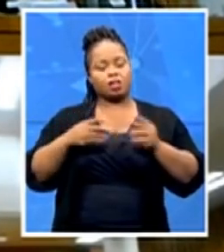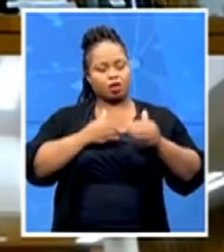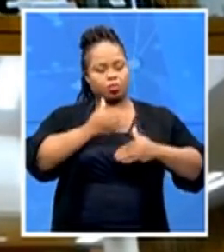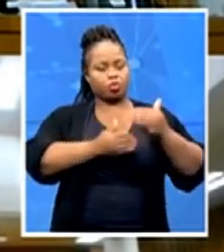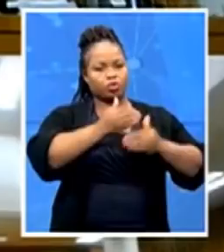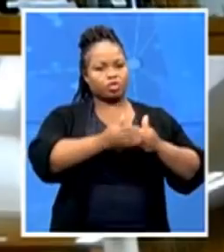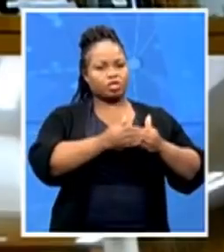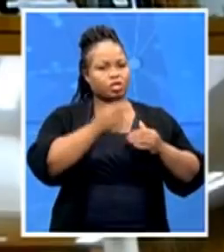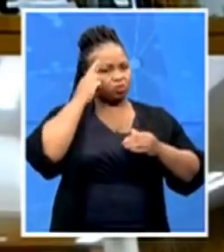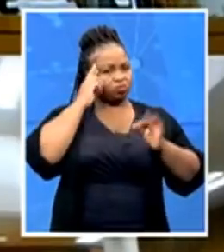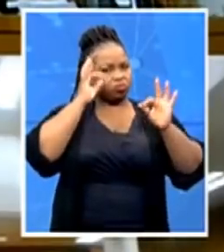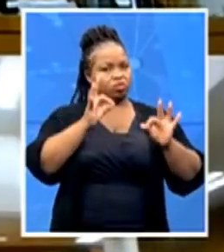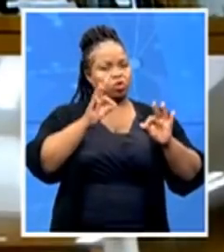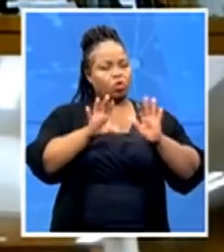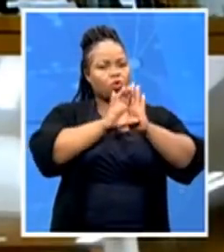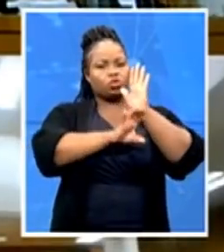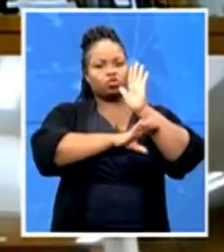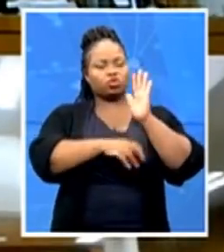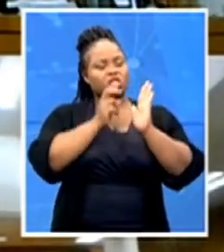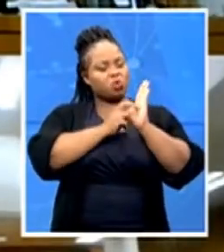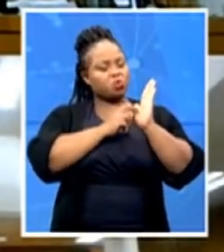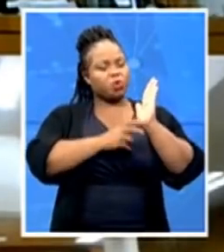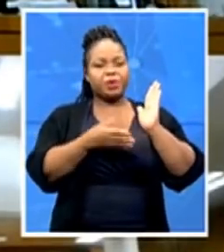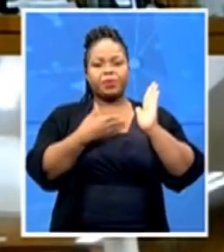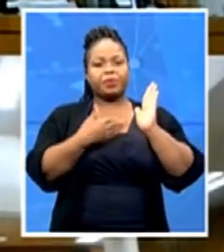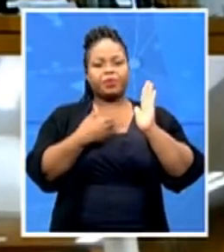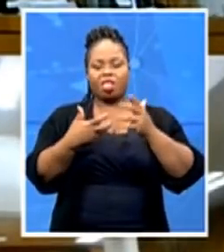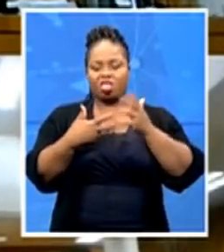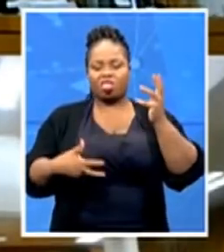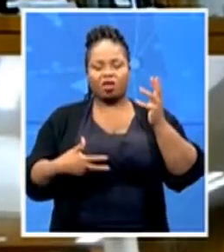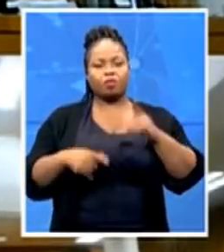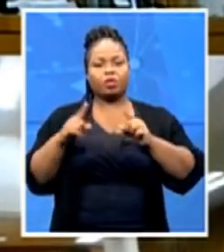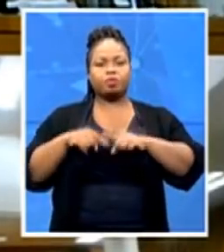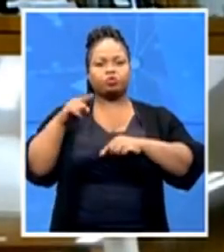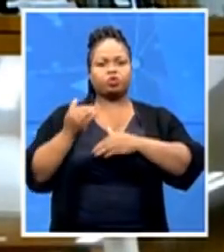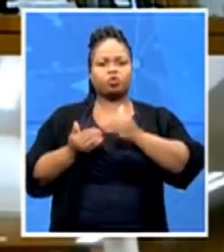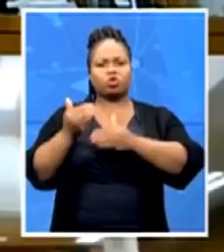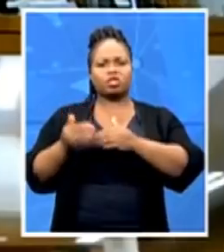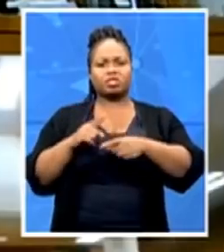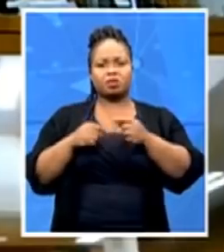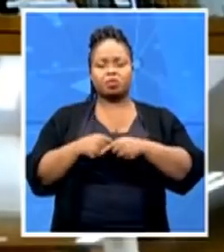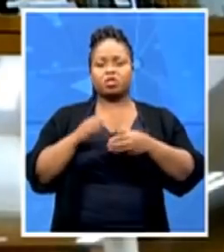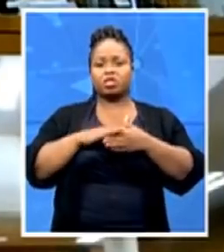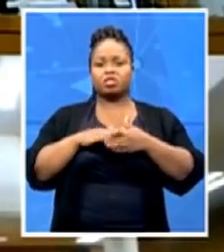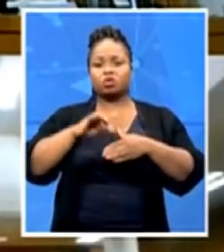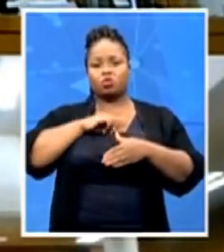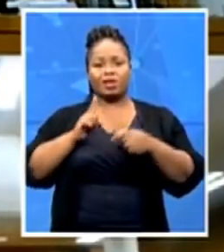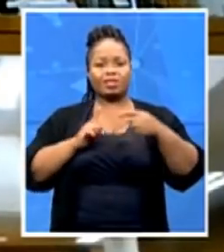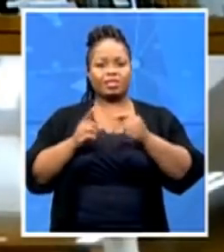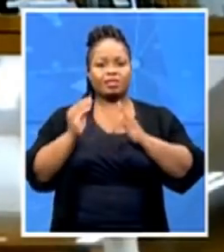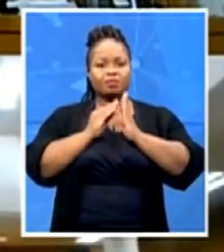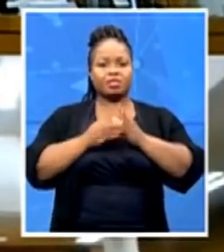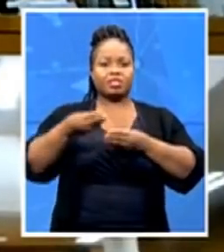or principle applicable to the impeachment process require the giving of reasons to the office bearer. But, and here I